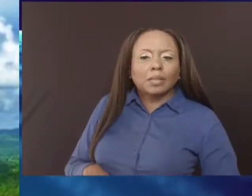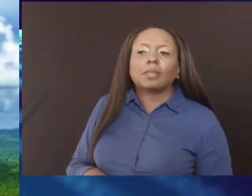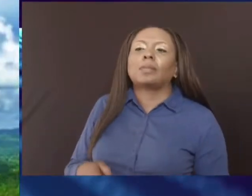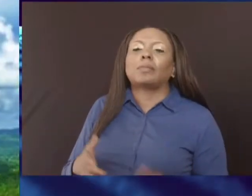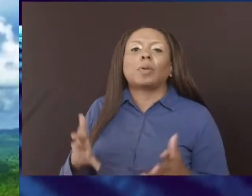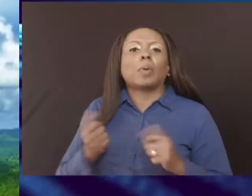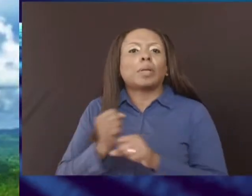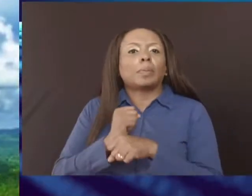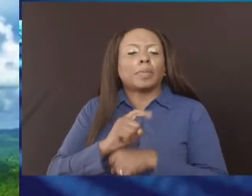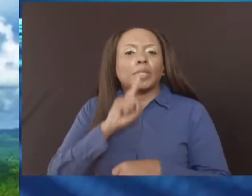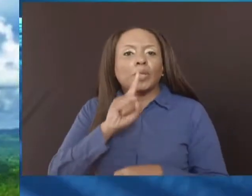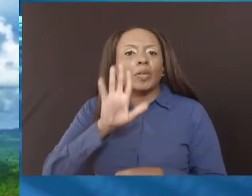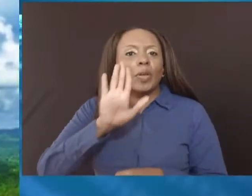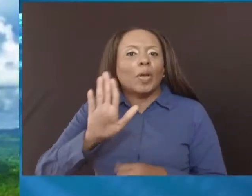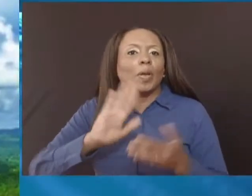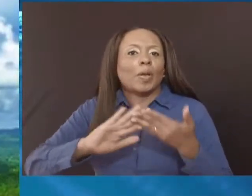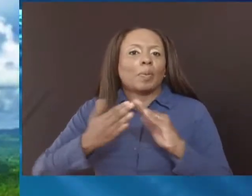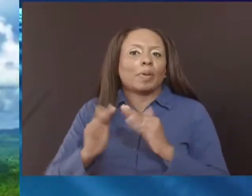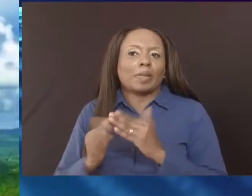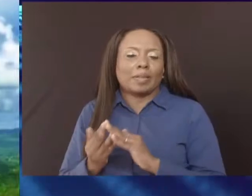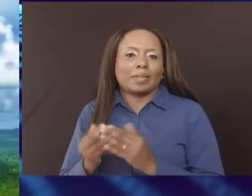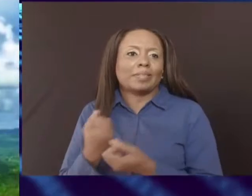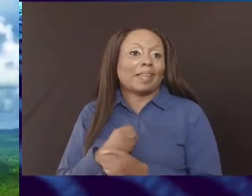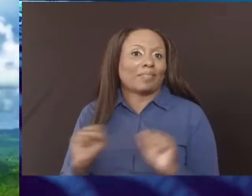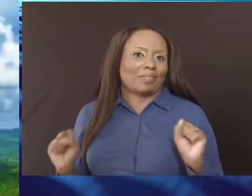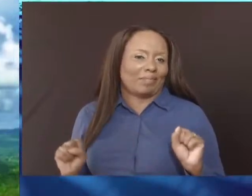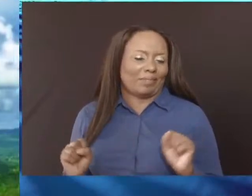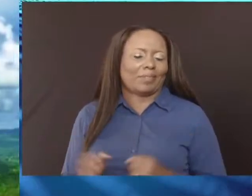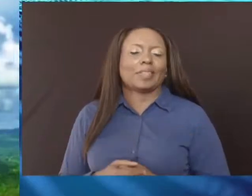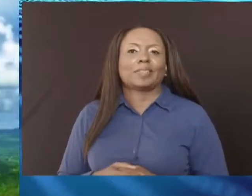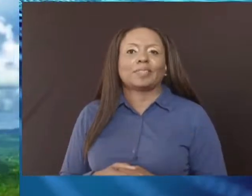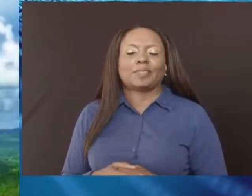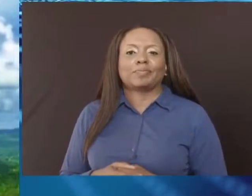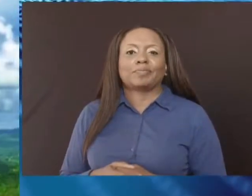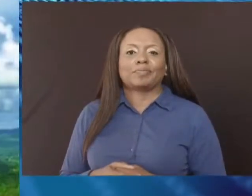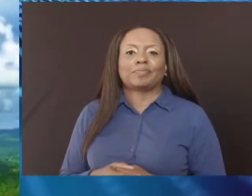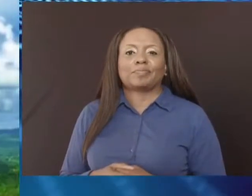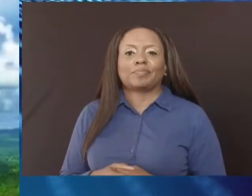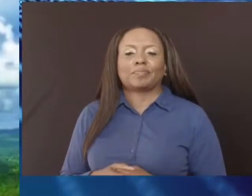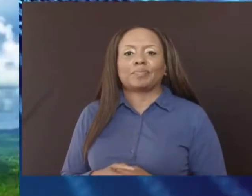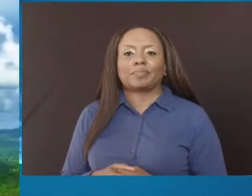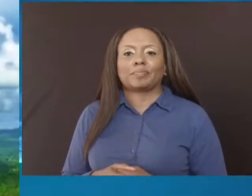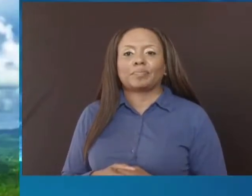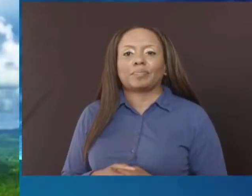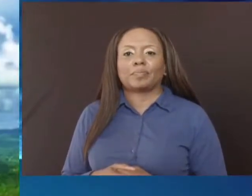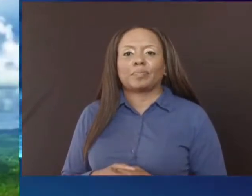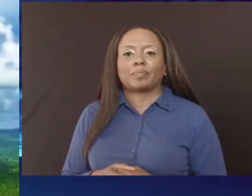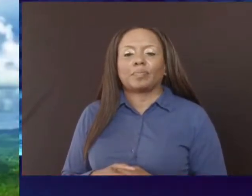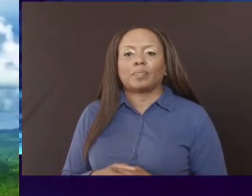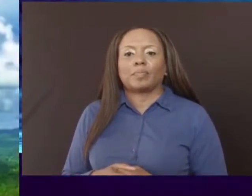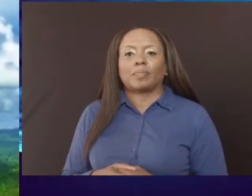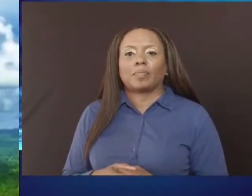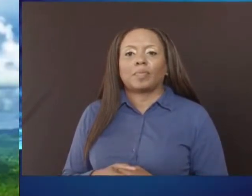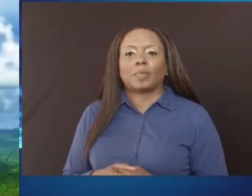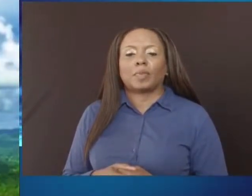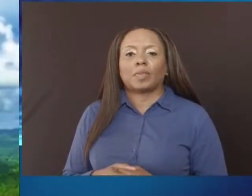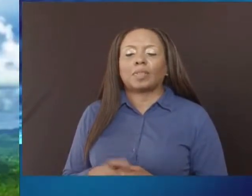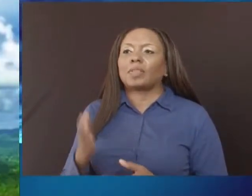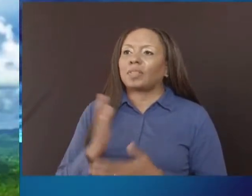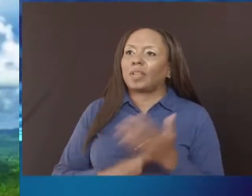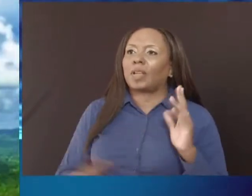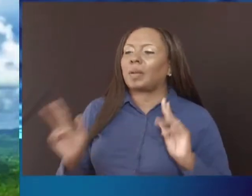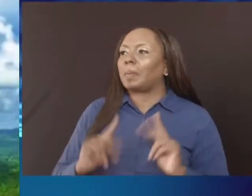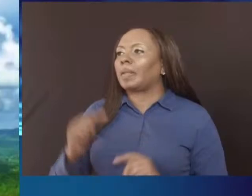we want to ensure that your community members are safe. We've had situations where persons essentially have thought,